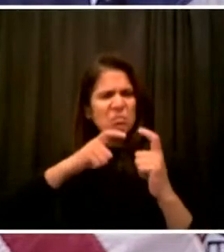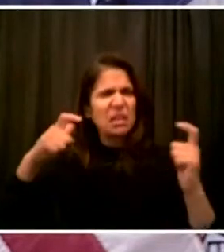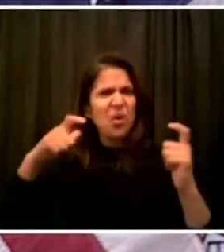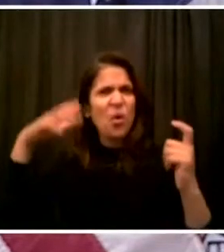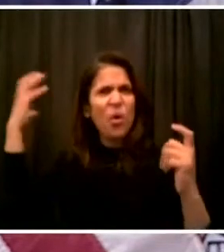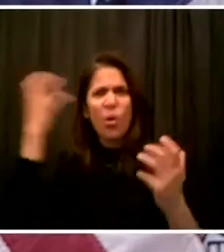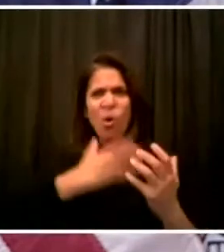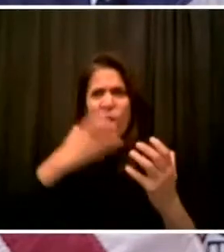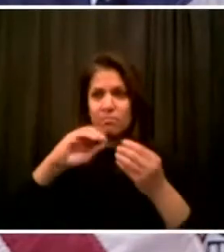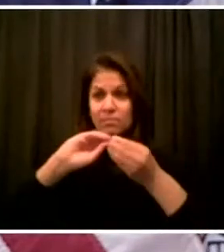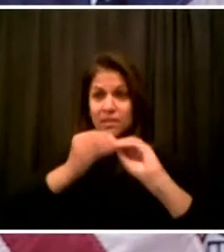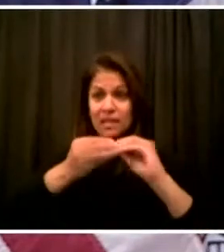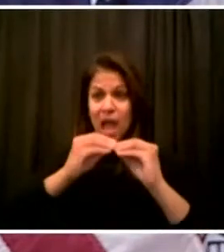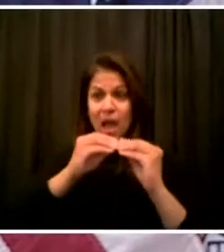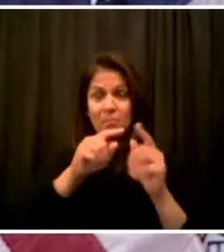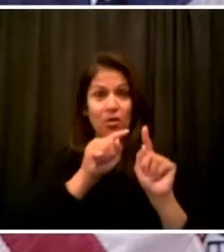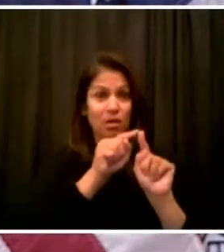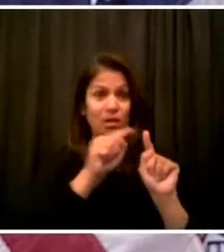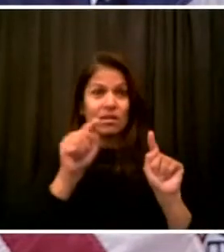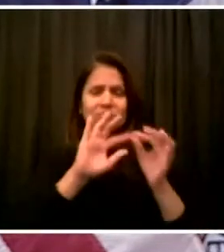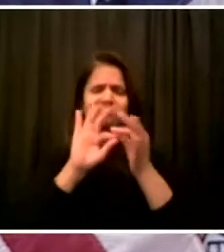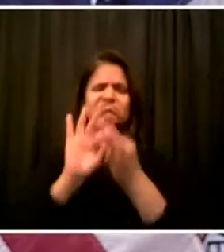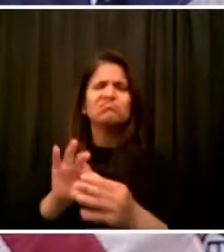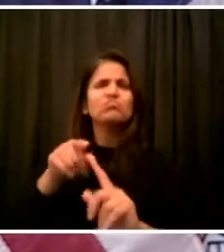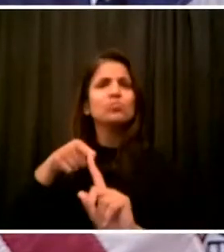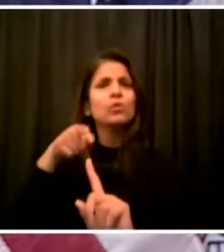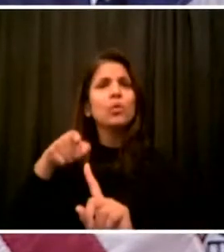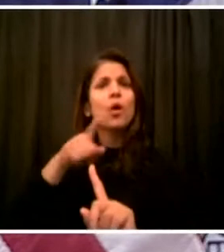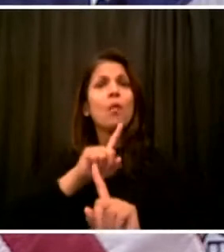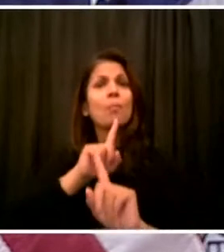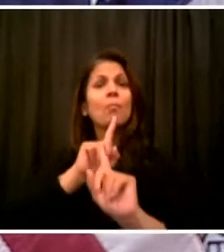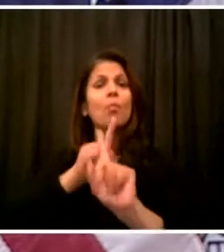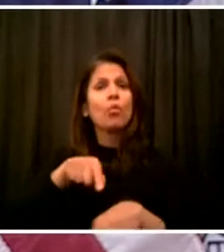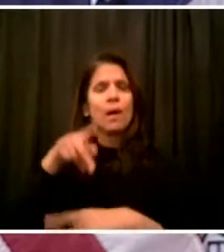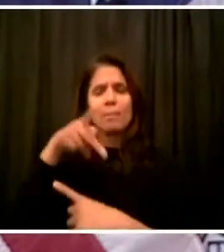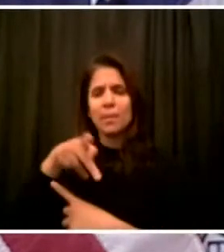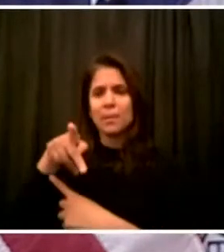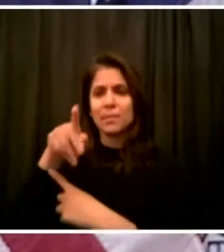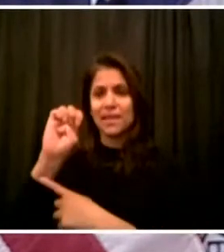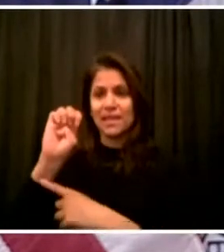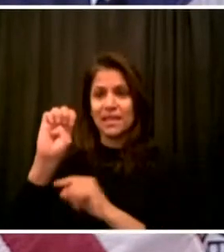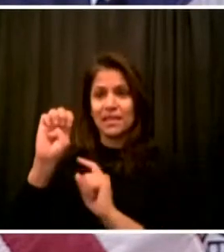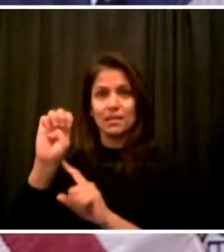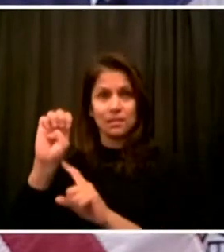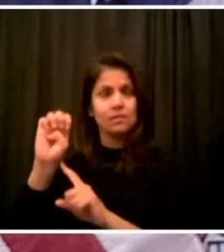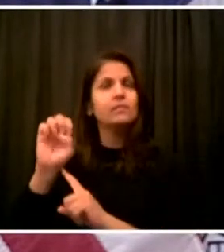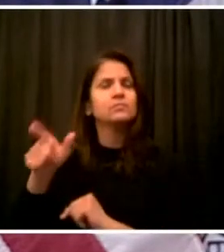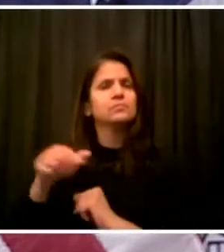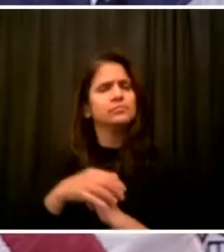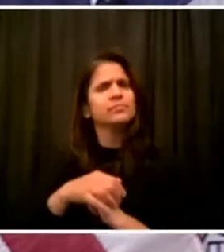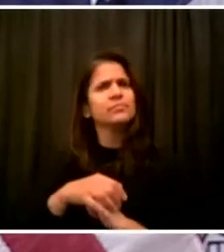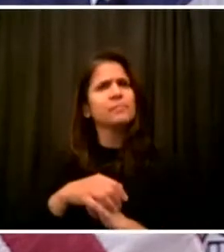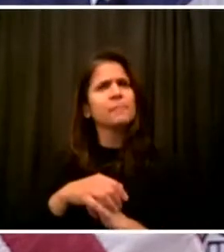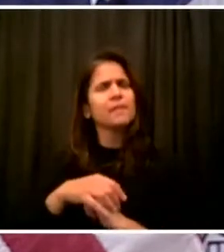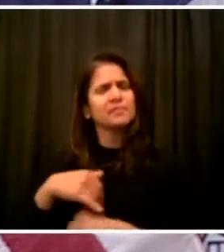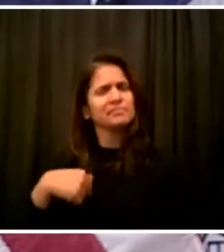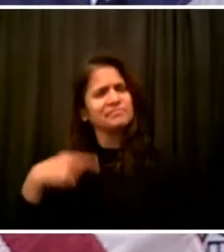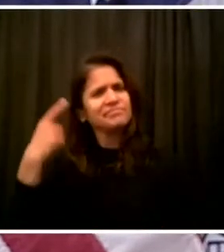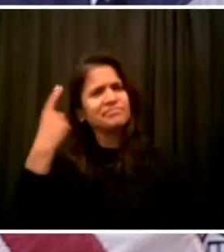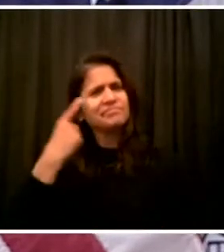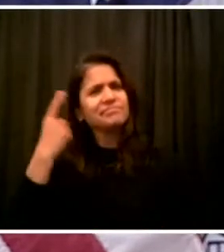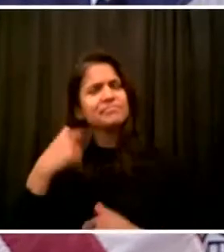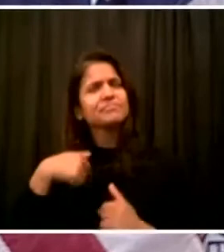financial issues. I'm wondering if you think the city should tighten its verification process for potential contractors,